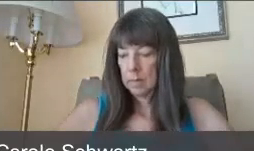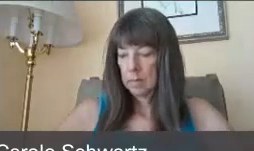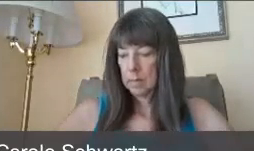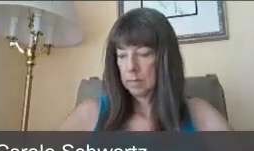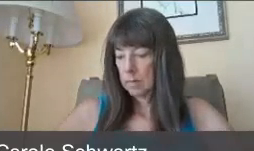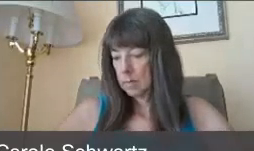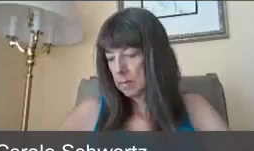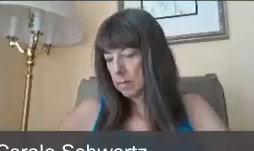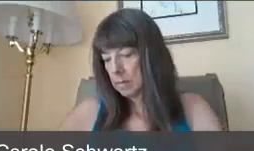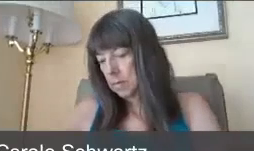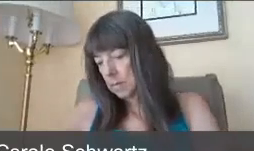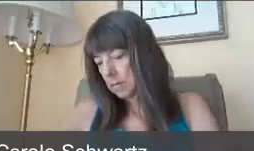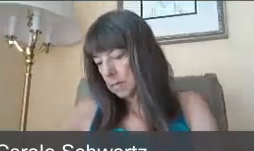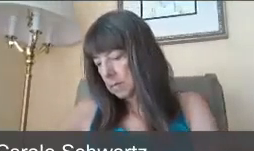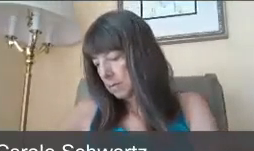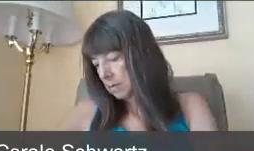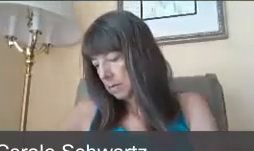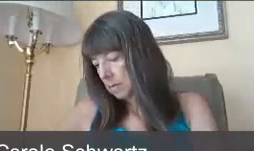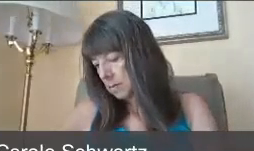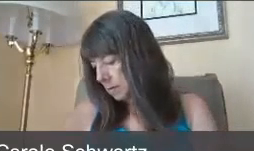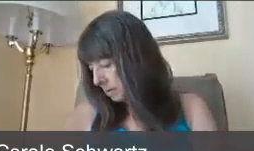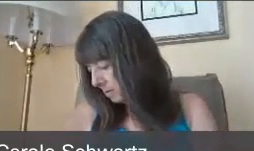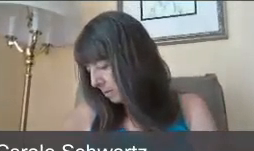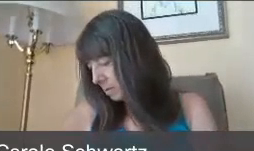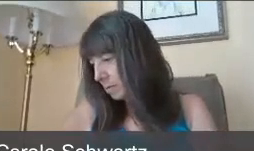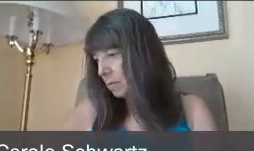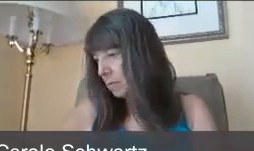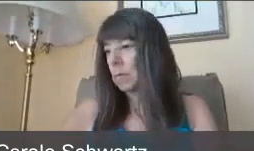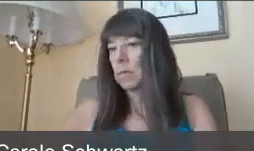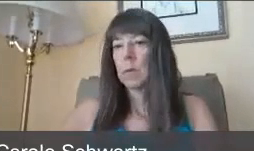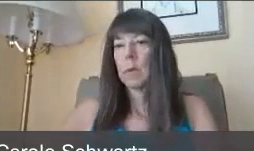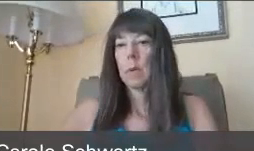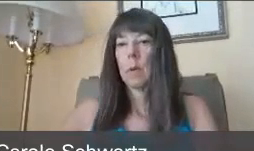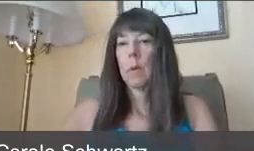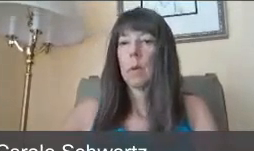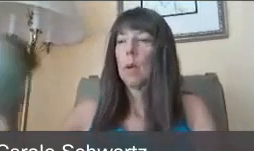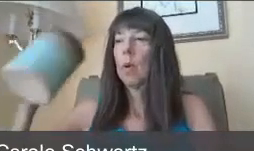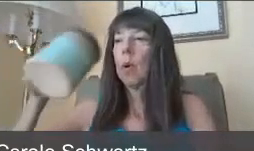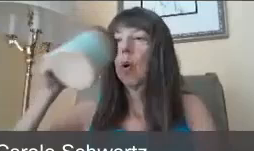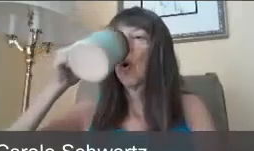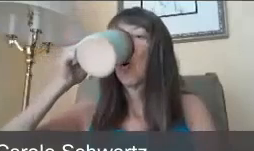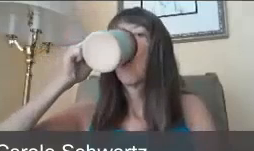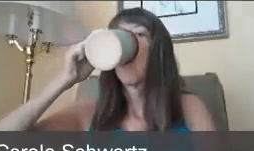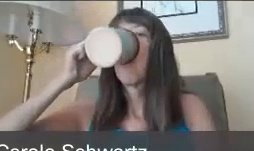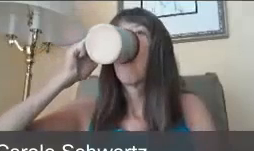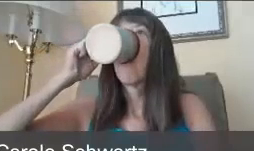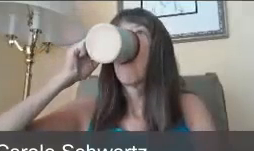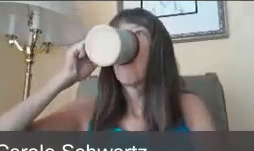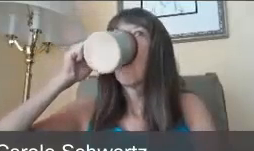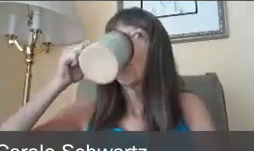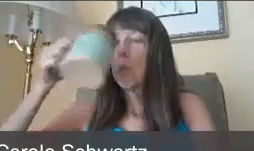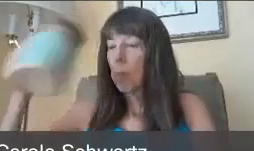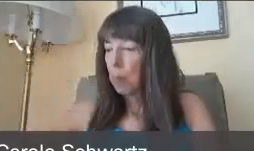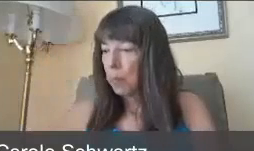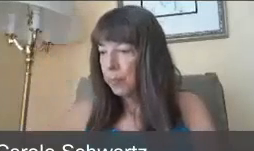the second part is that many of the practitioners during COVID lost their actual practice